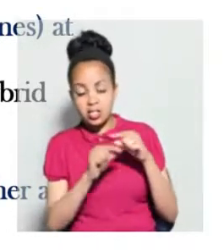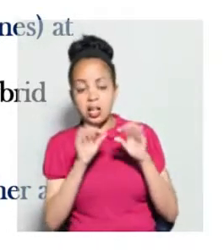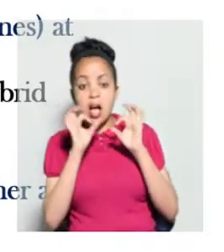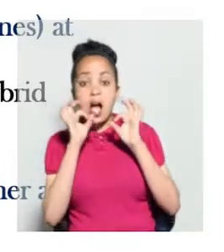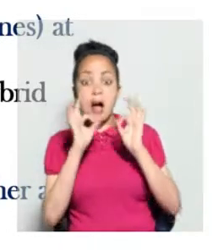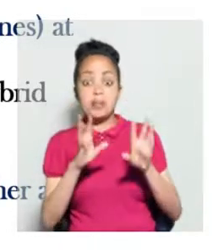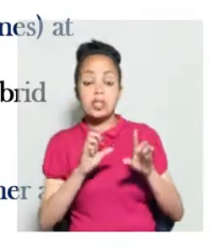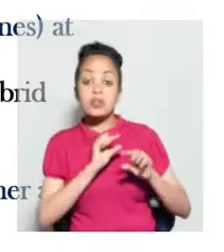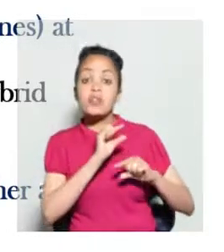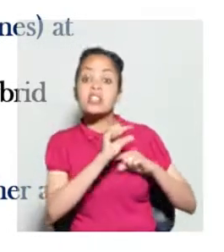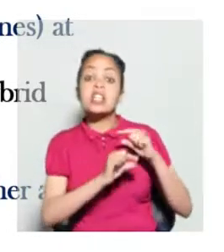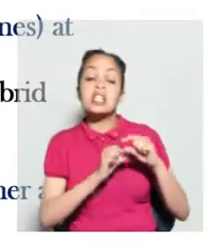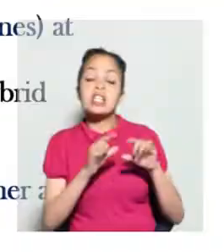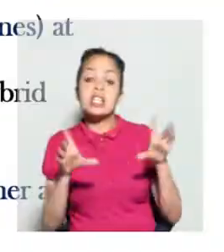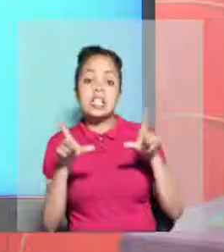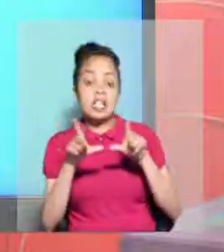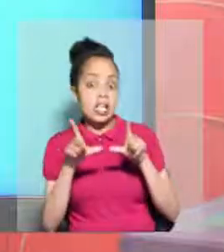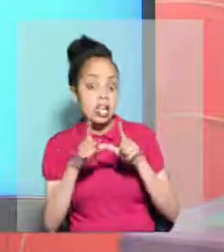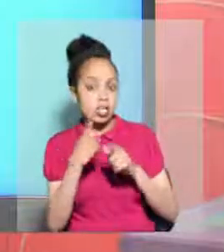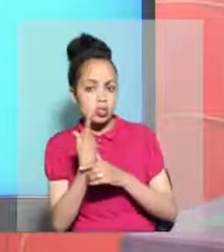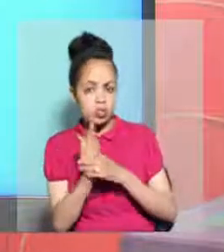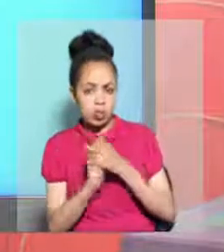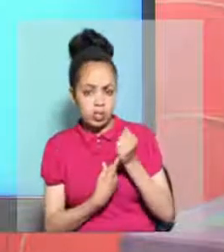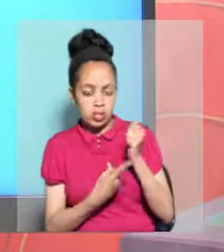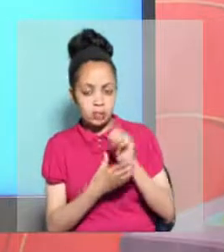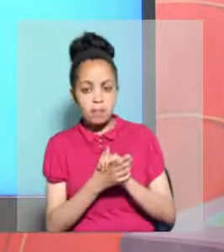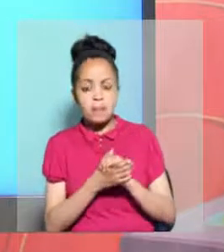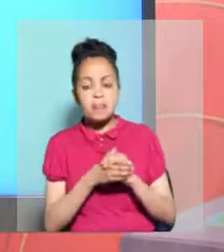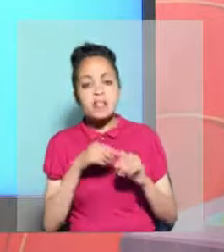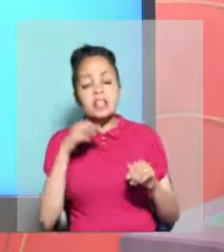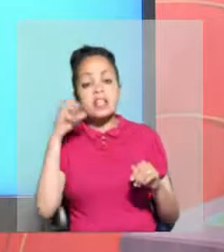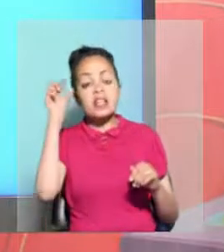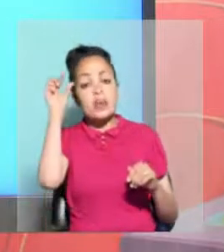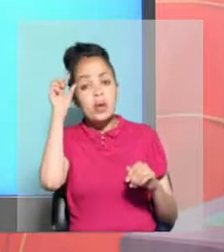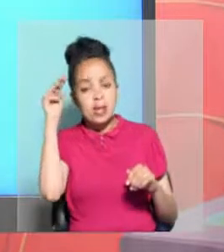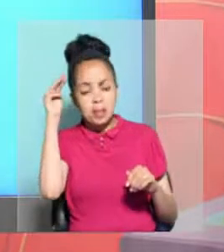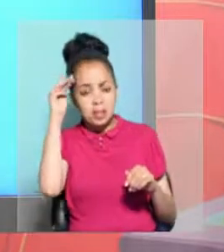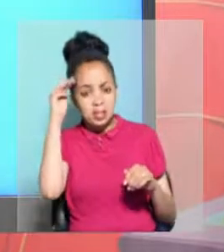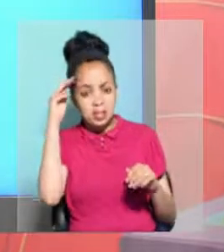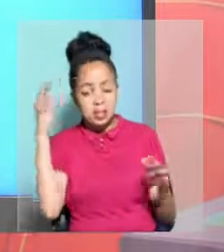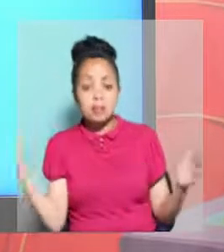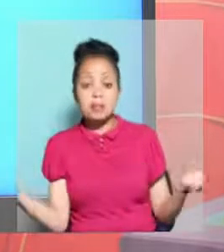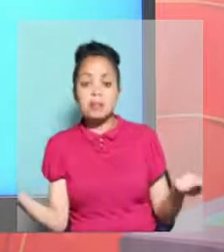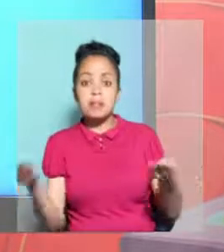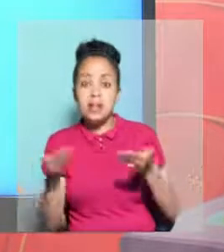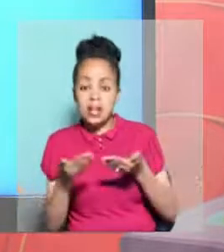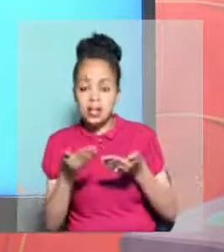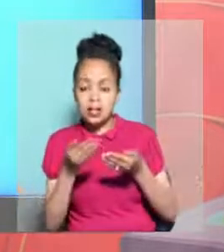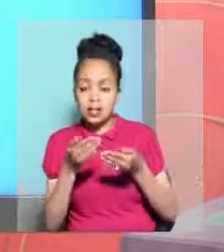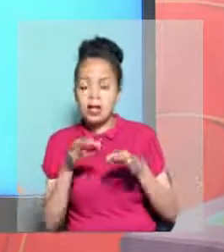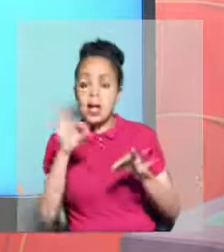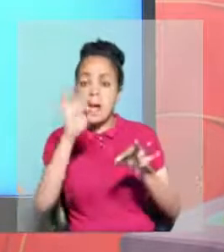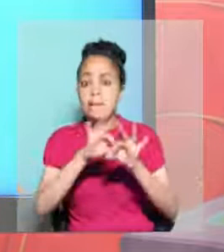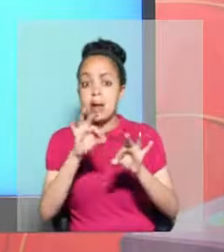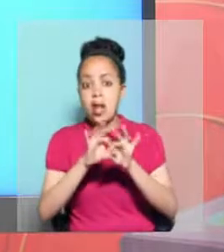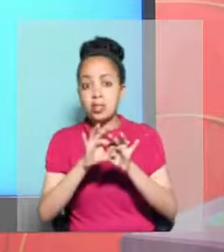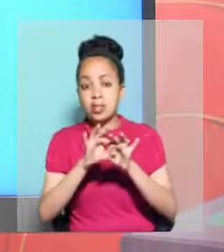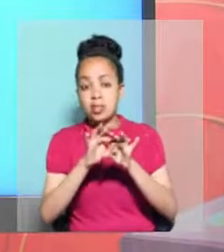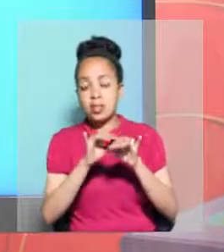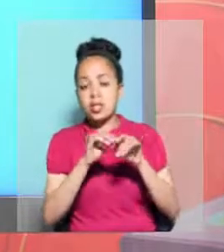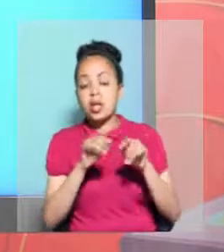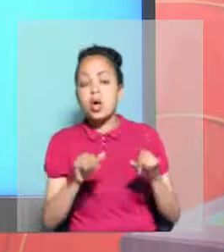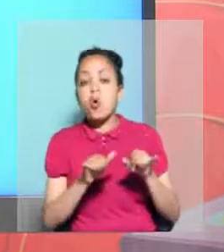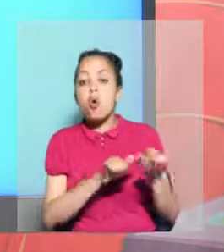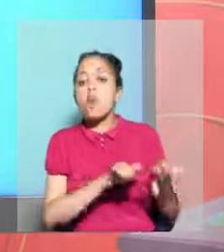absence of genetic linkage only. Gregor Mendel breed a plant with that of homozygous